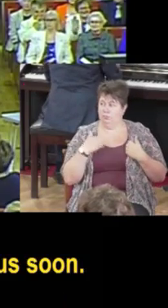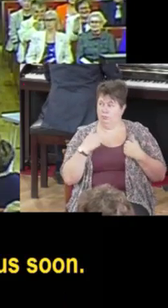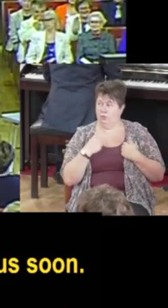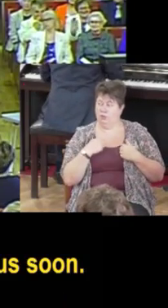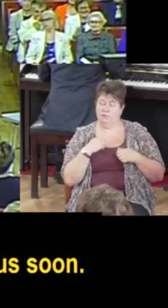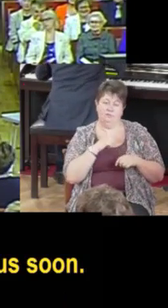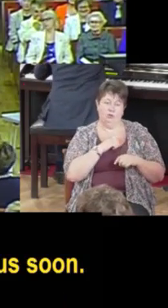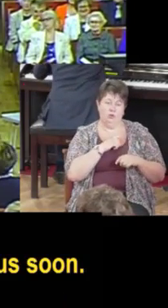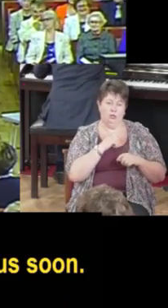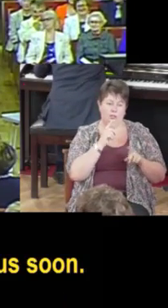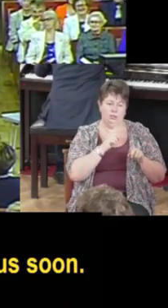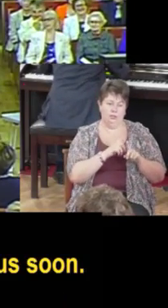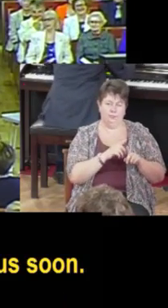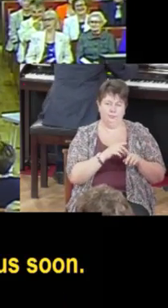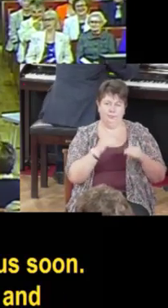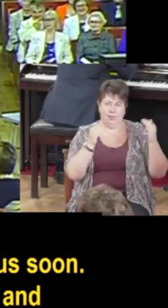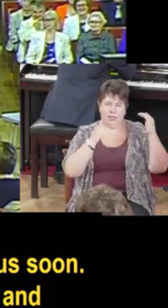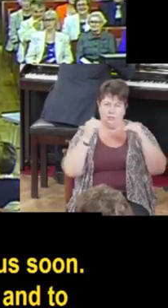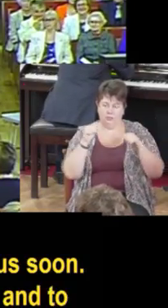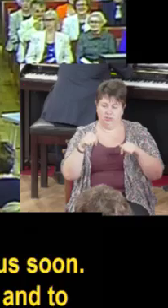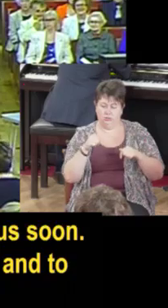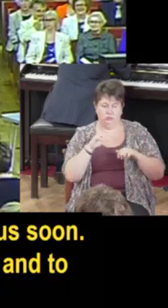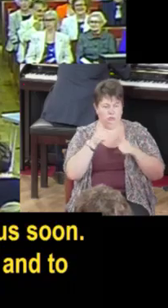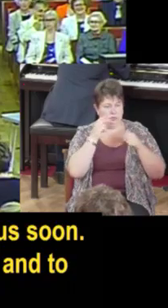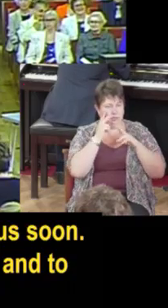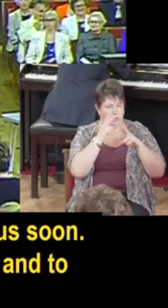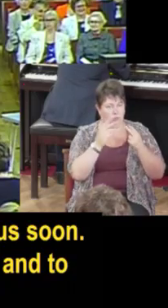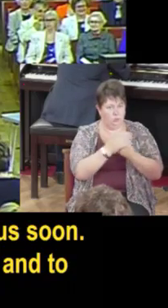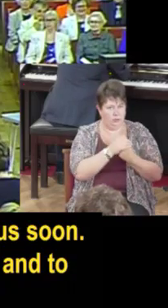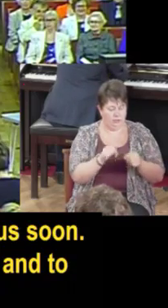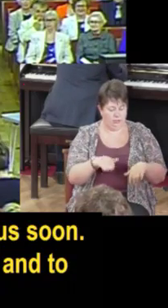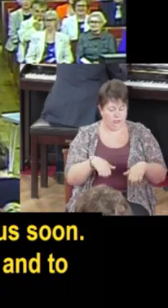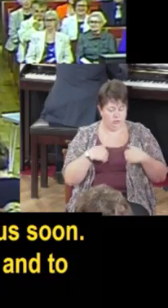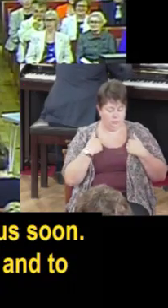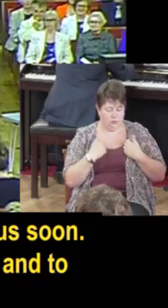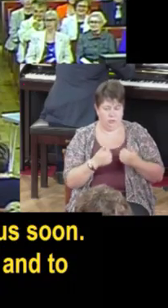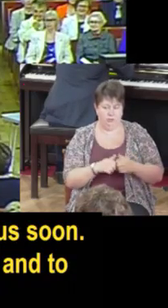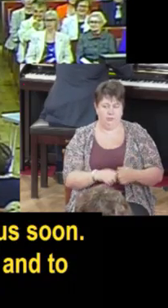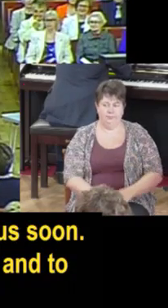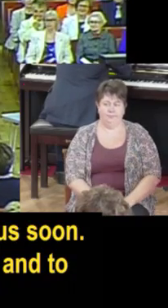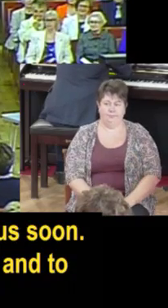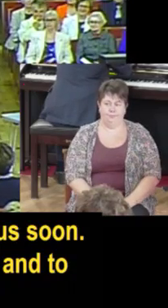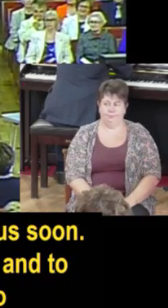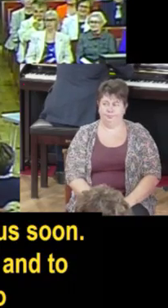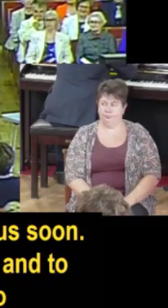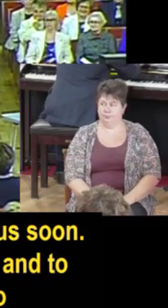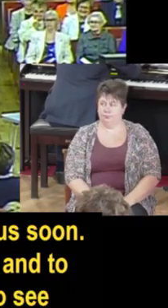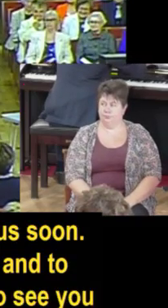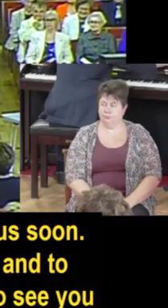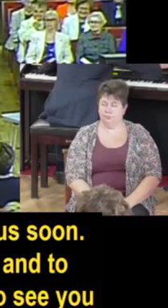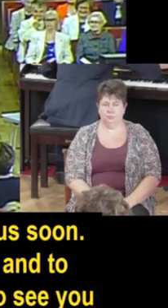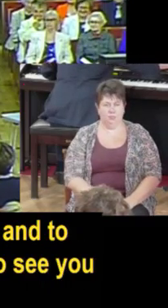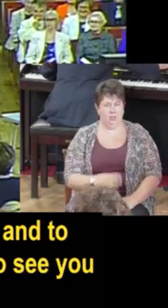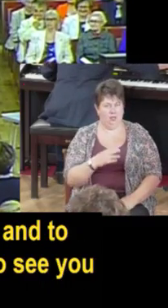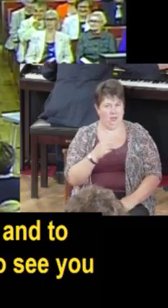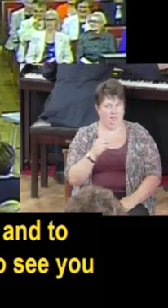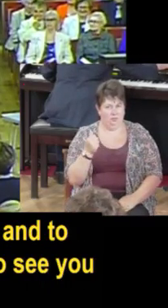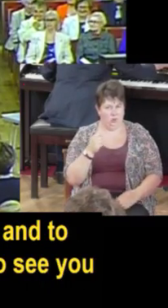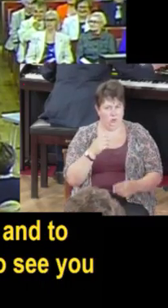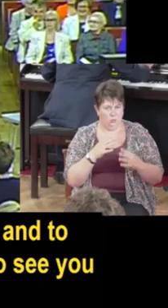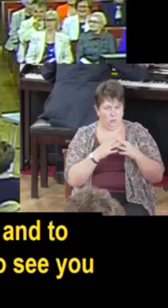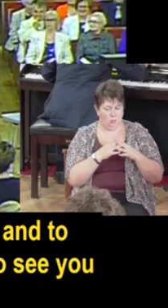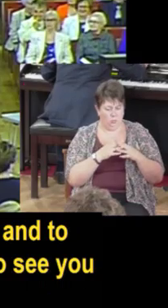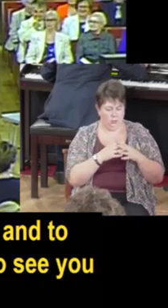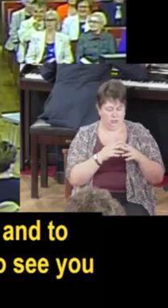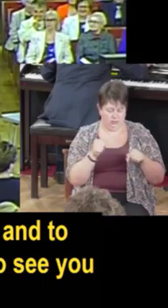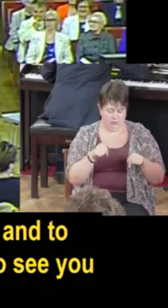Your leaders also. It's great to see you with us this morning. And it's been a couple of weeks, really, since